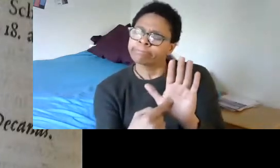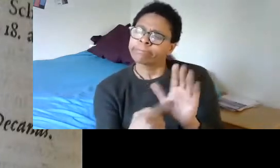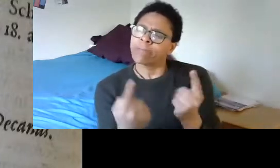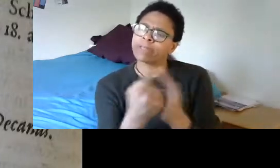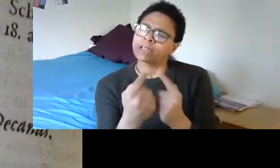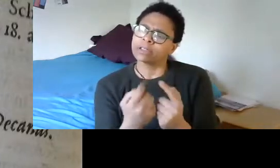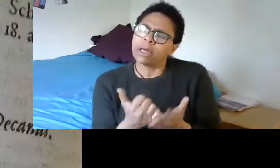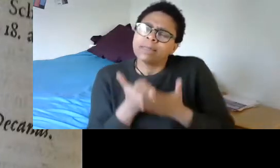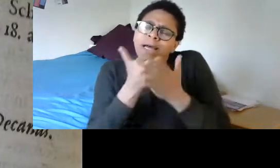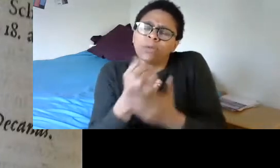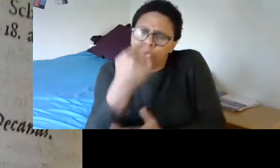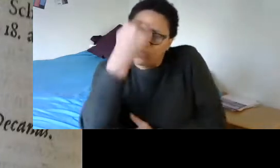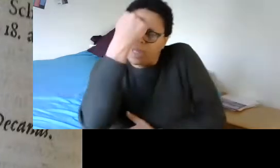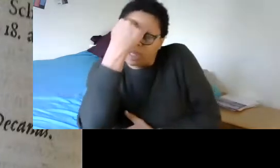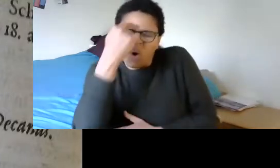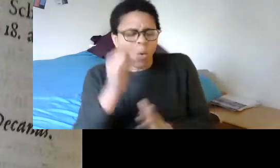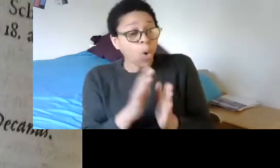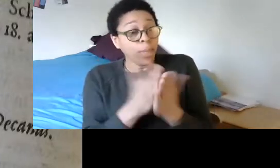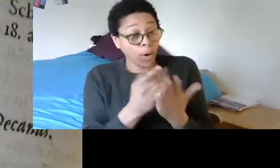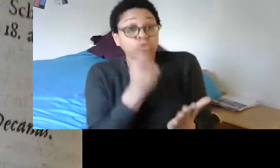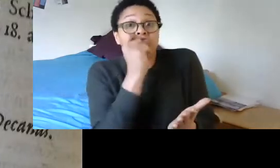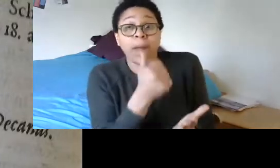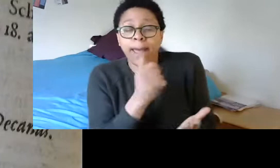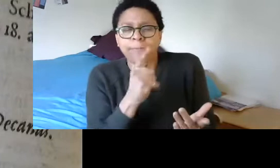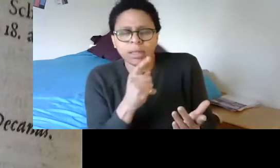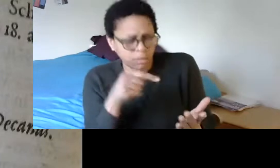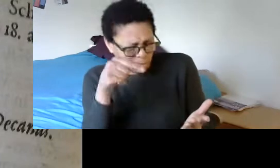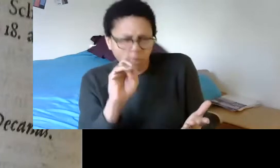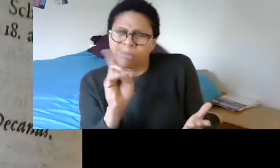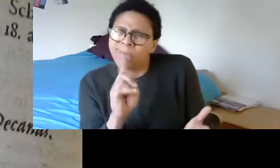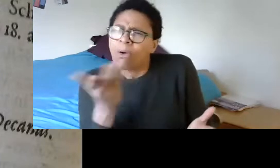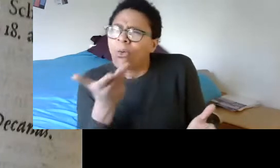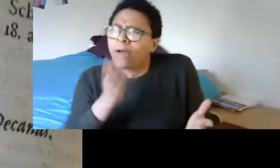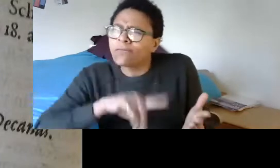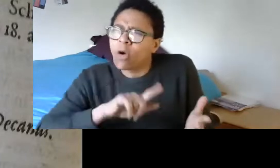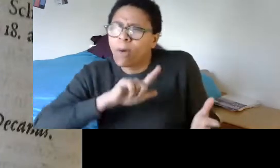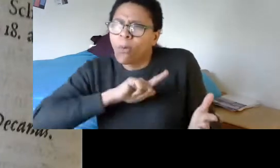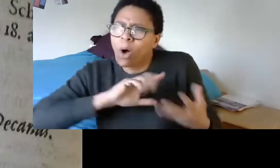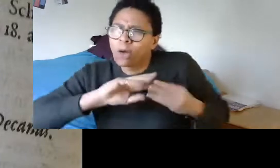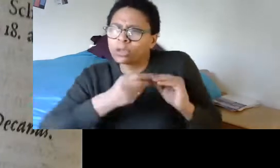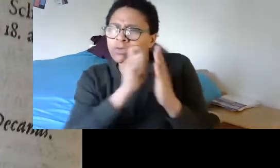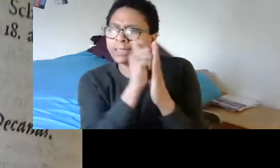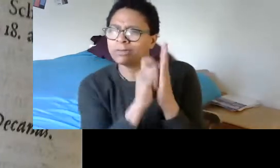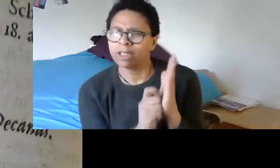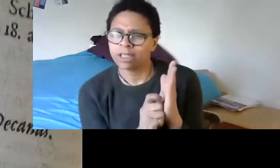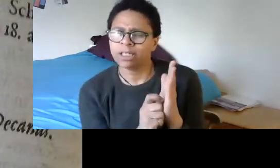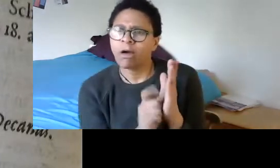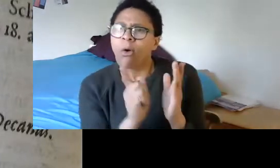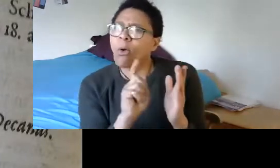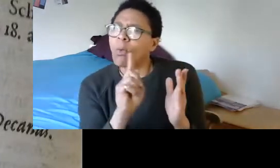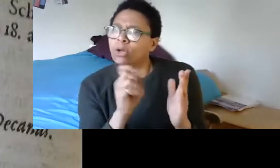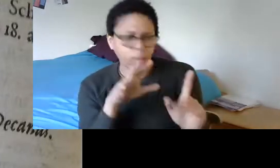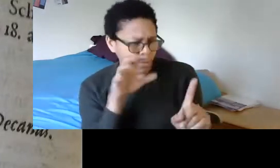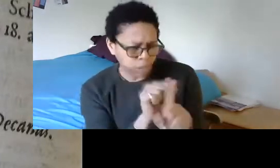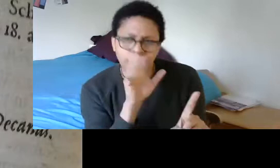book as simply something to read, looking at ways in which rare books were designed to be interacted with and what can be discovered hidden within the